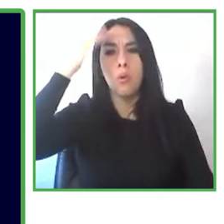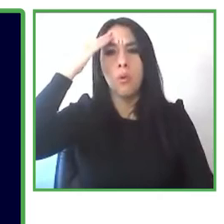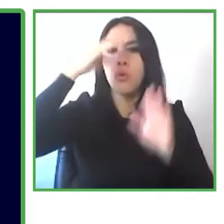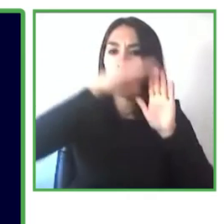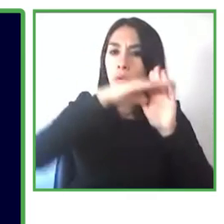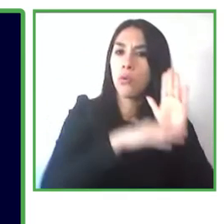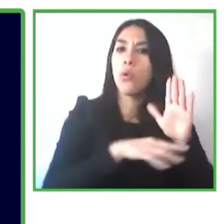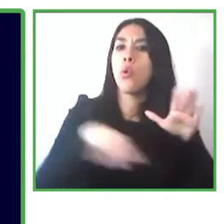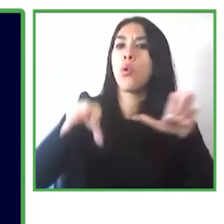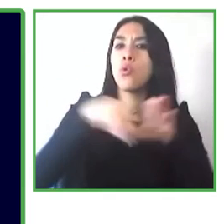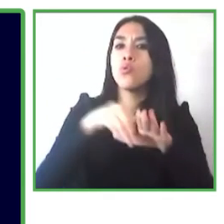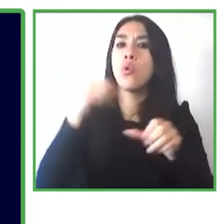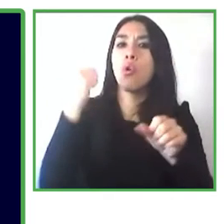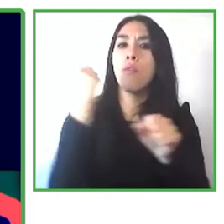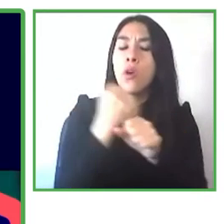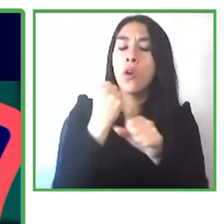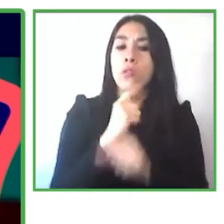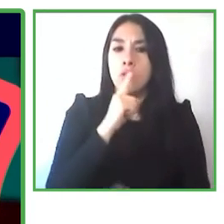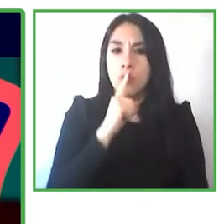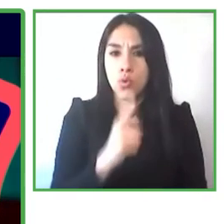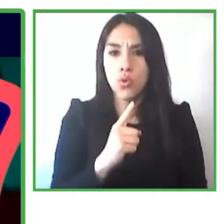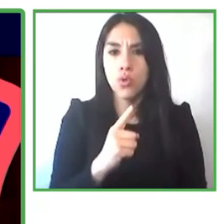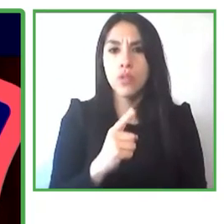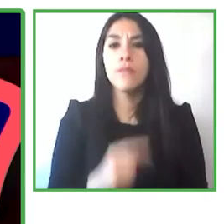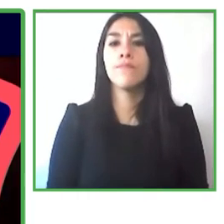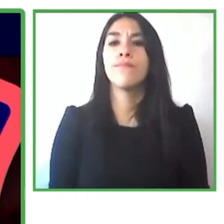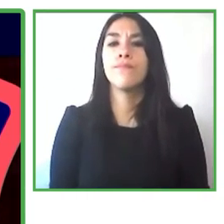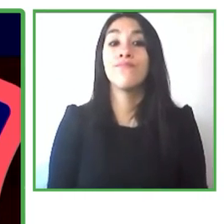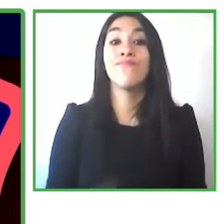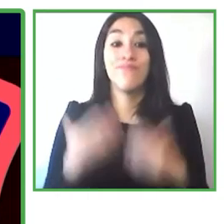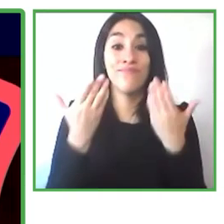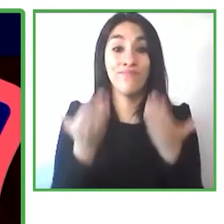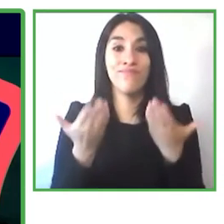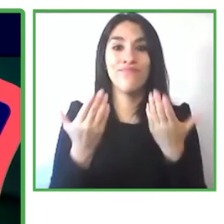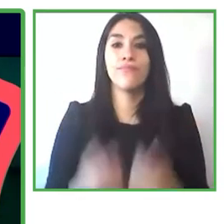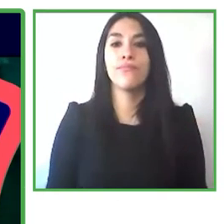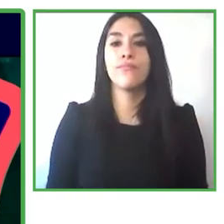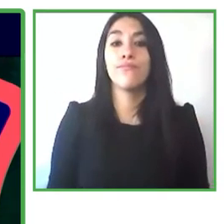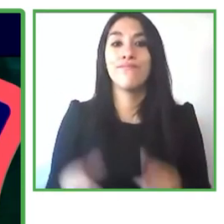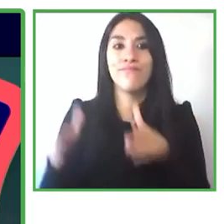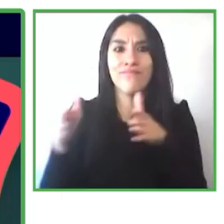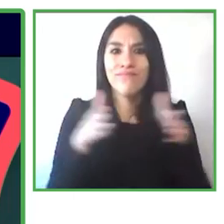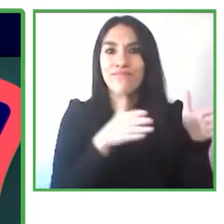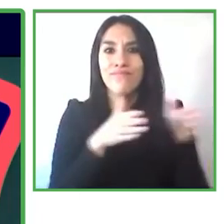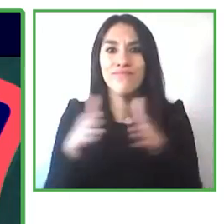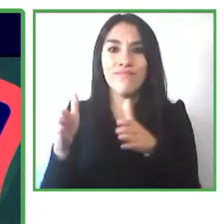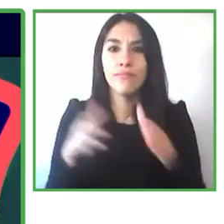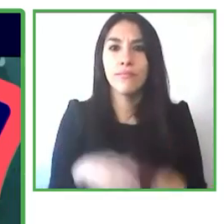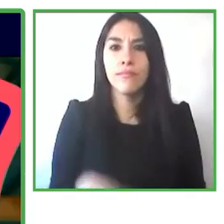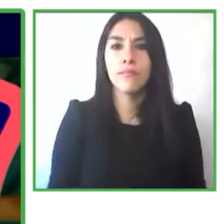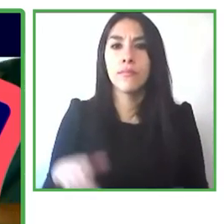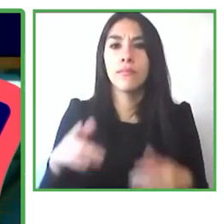was real and of quality. In this path, in this journey,